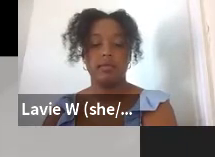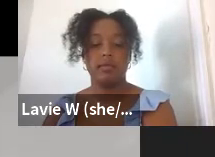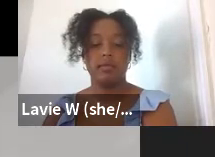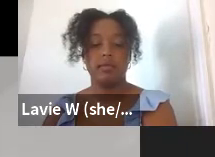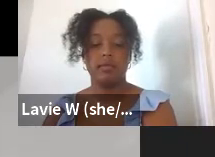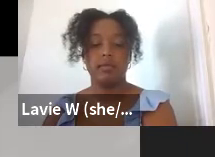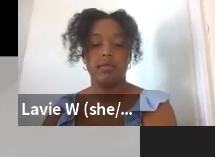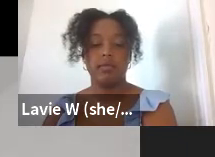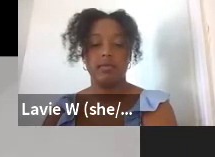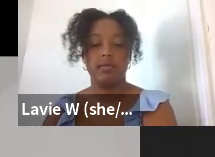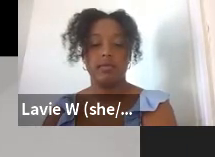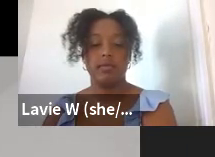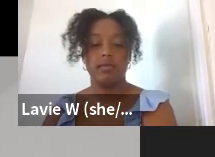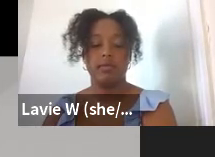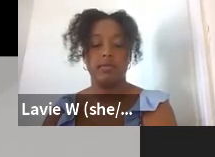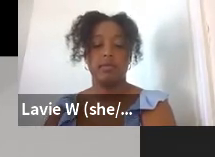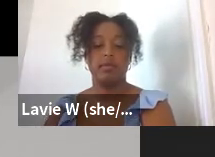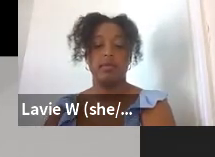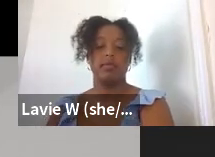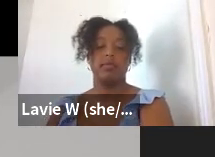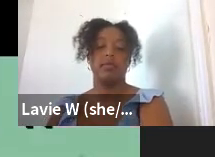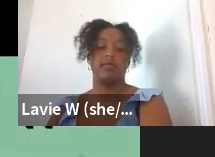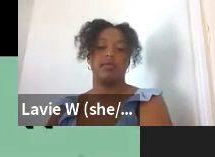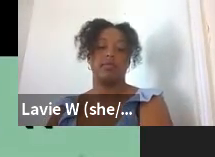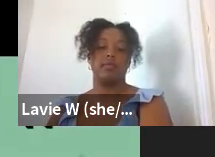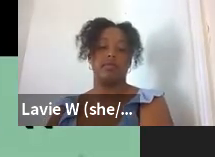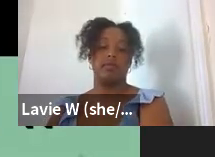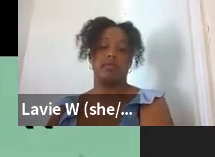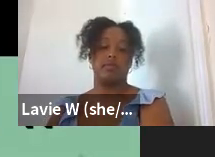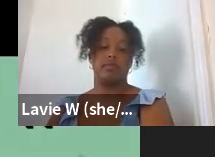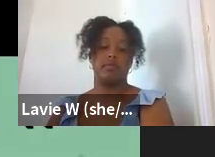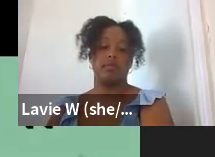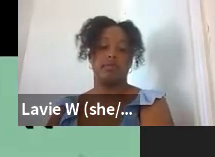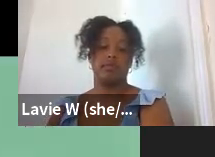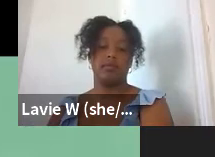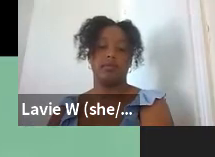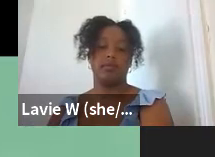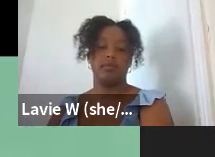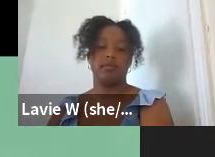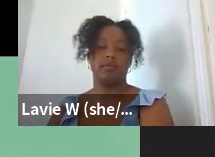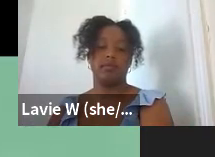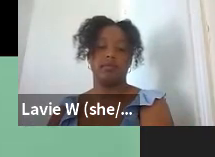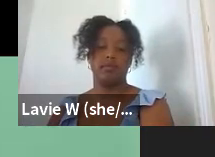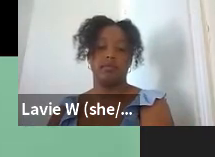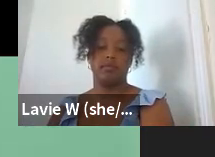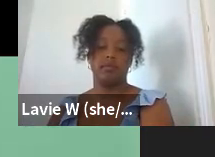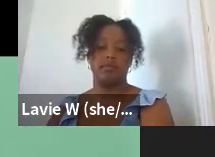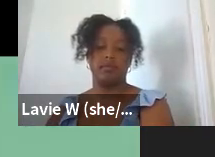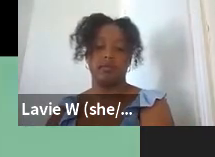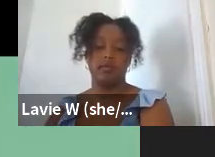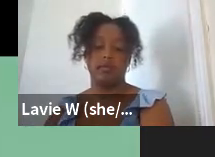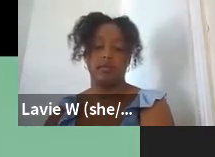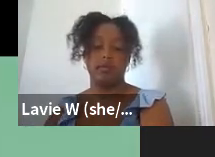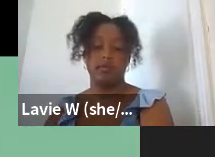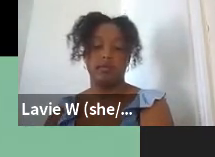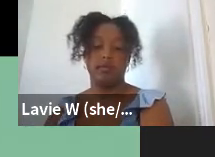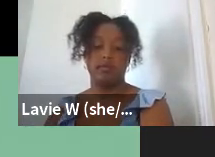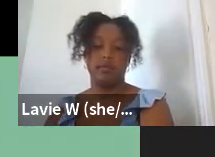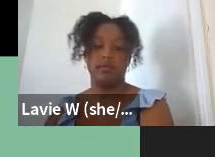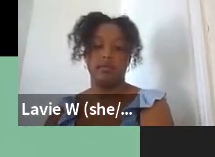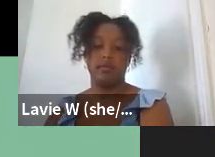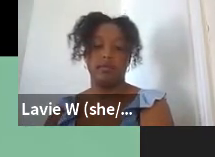unique challenges faced by Black women. She stated that legislation about race is framed to protect Black men, and